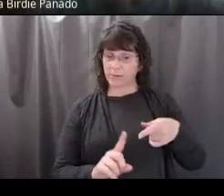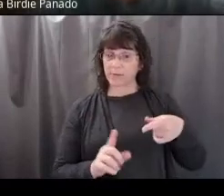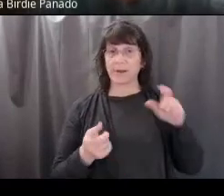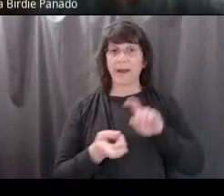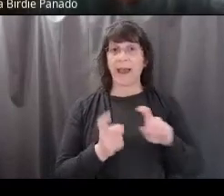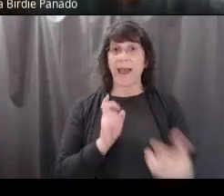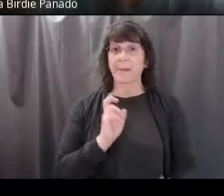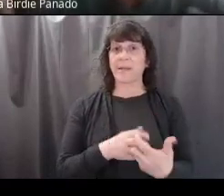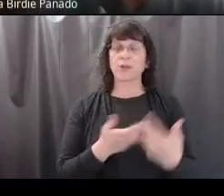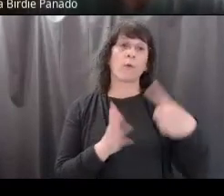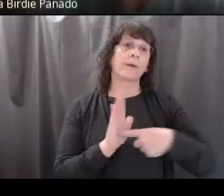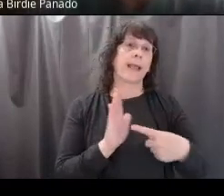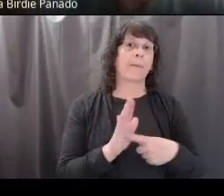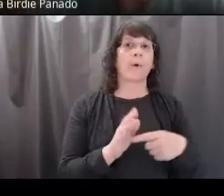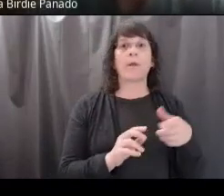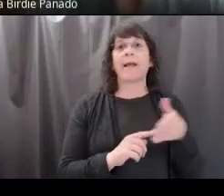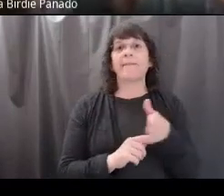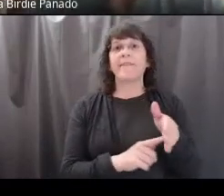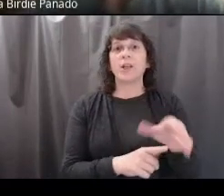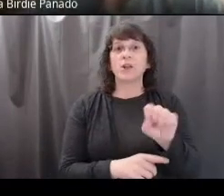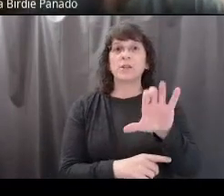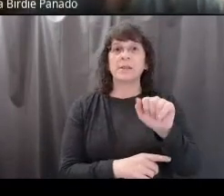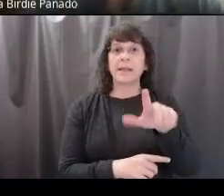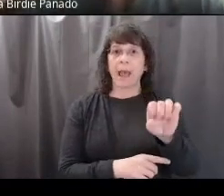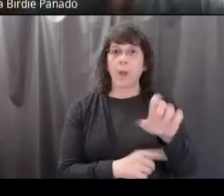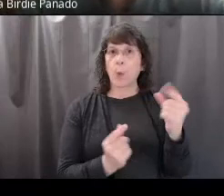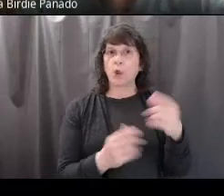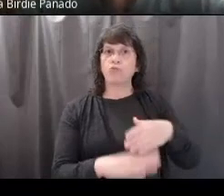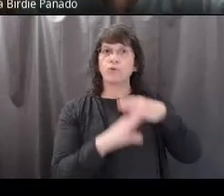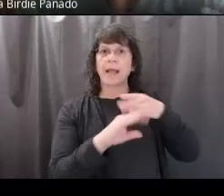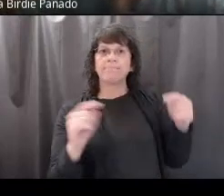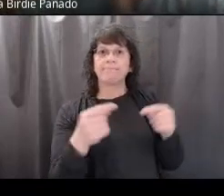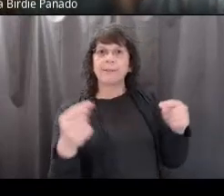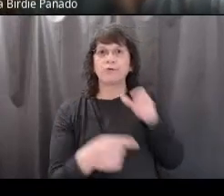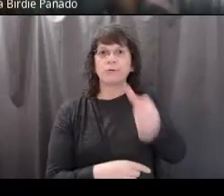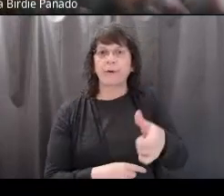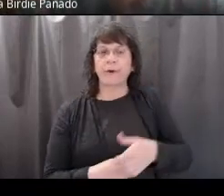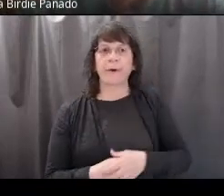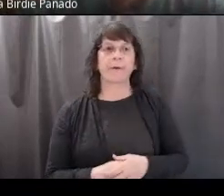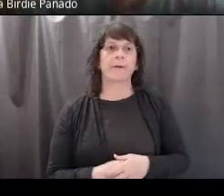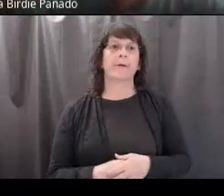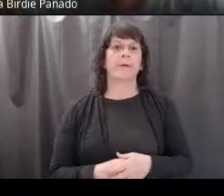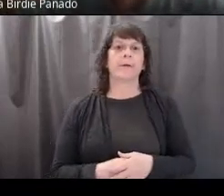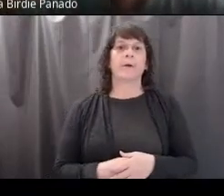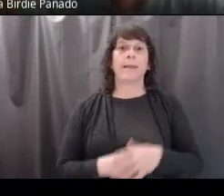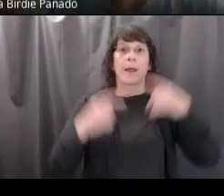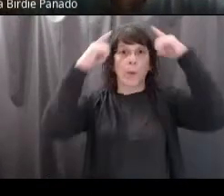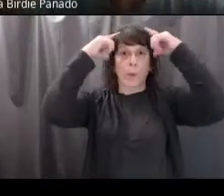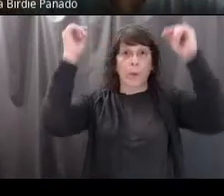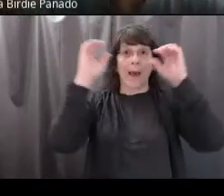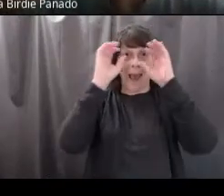example, like we talked about, the fish scales, it protects them from any injuries. And back to the great horned